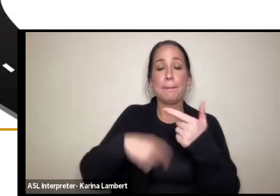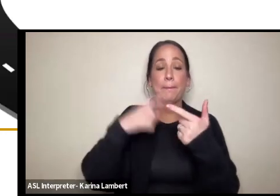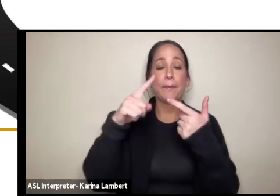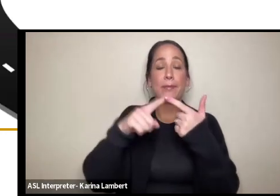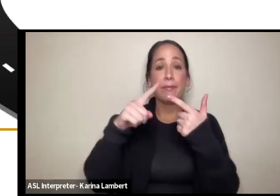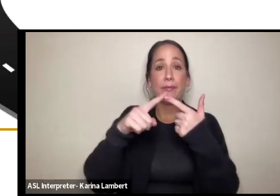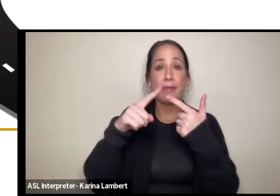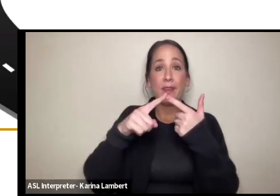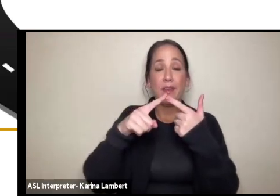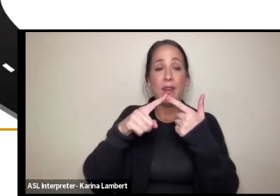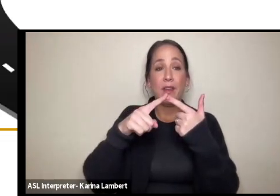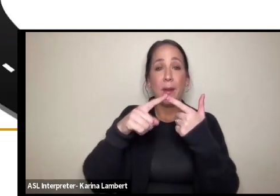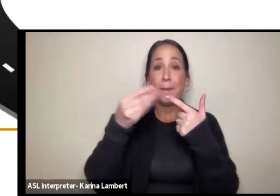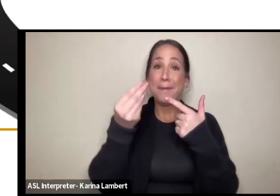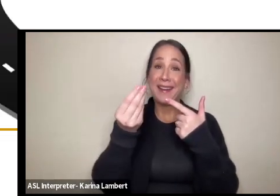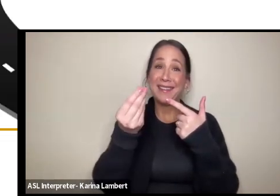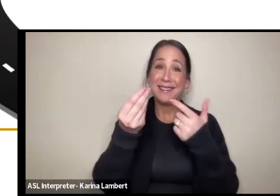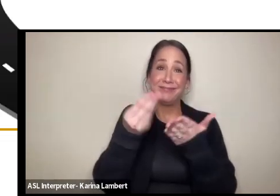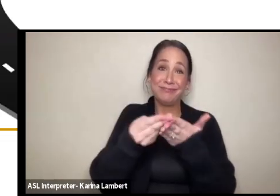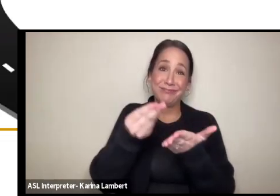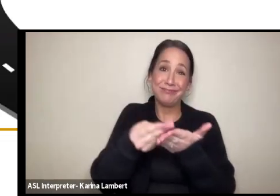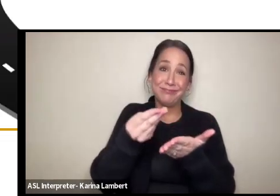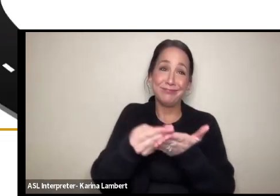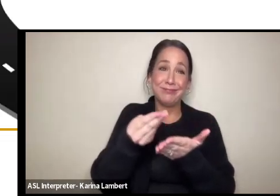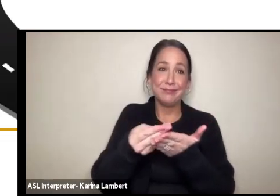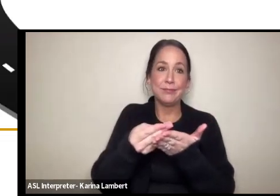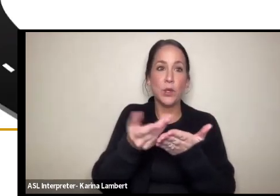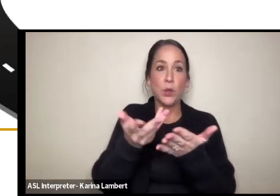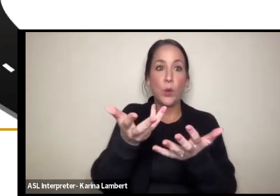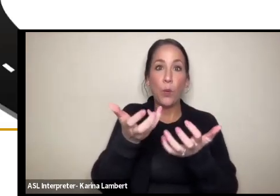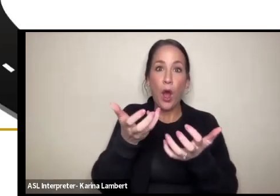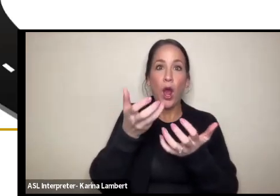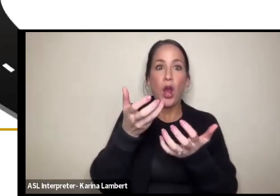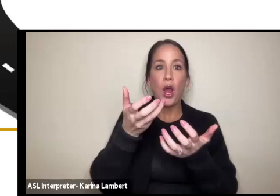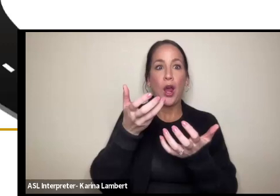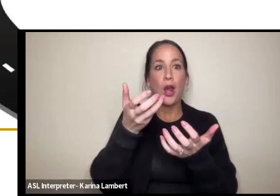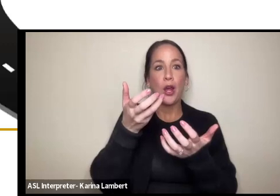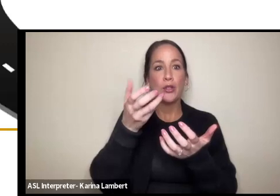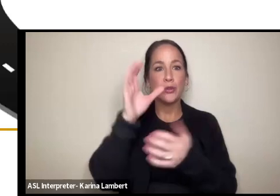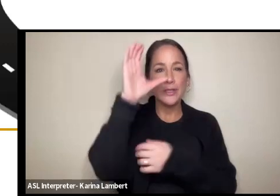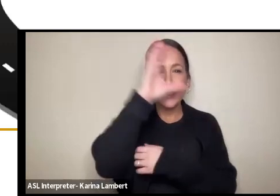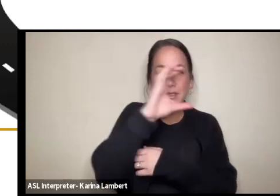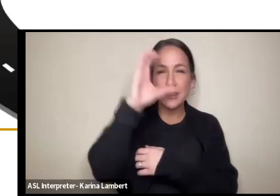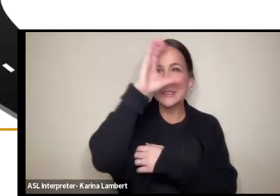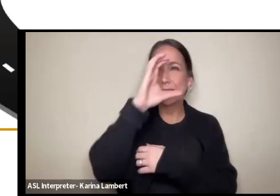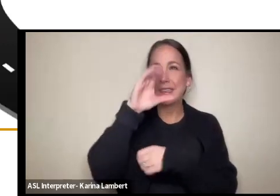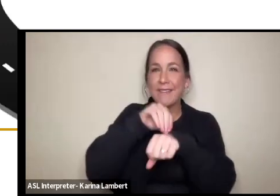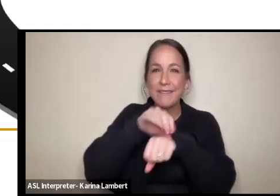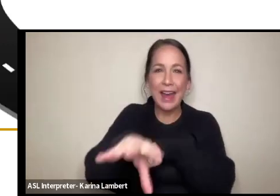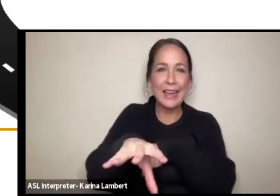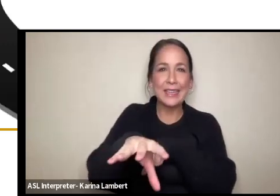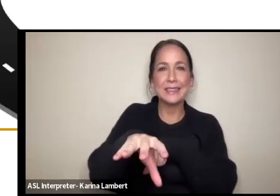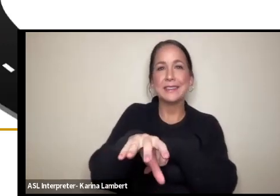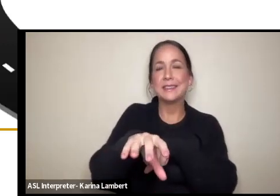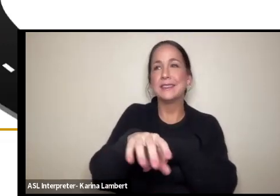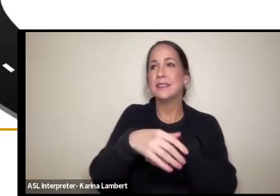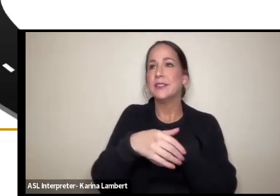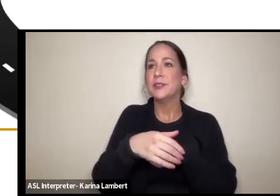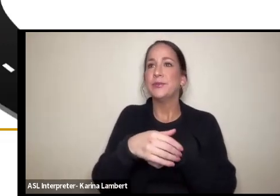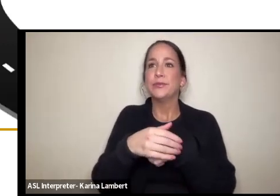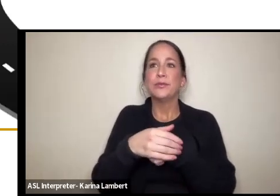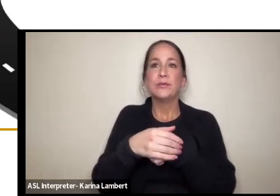of focus, obviously, is money. You want to seek advice from someone, either an estate